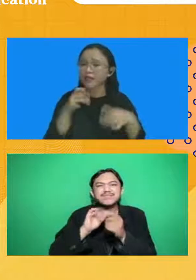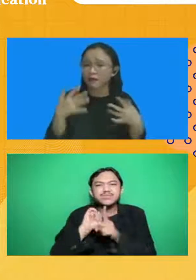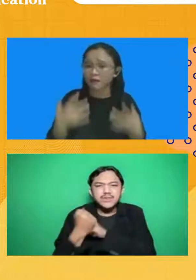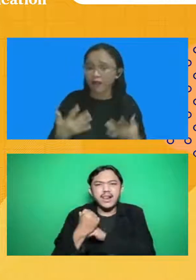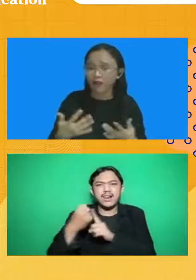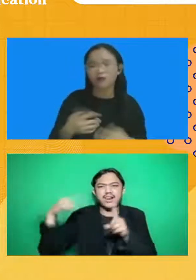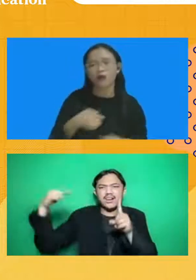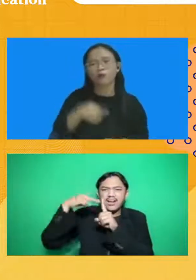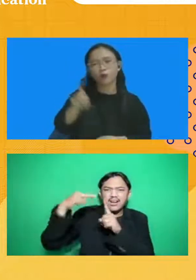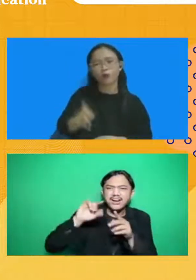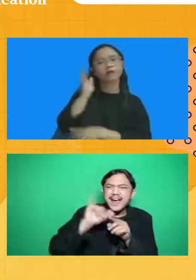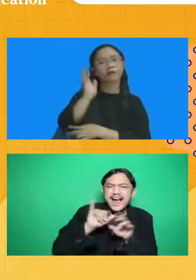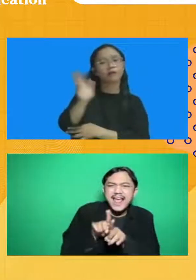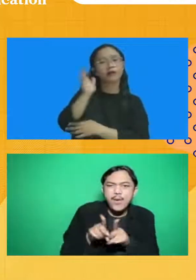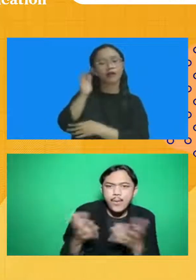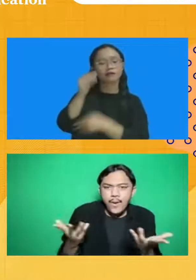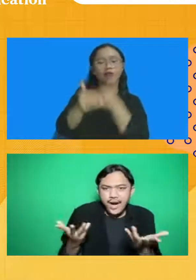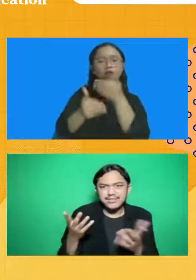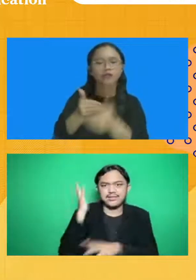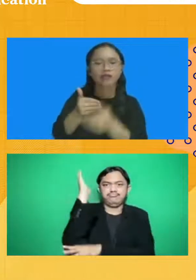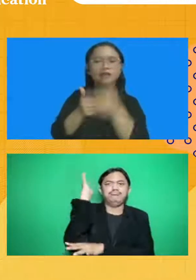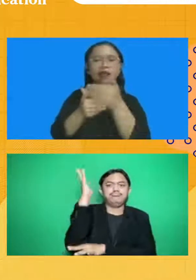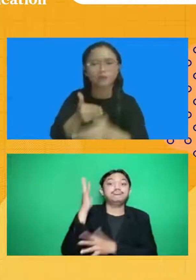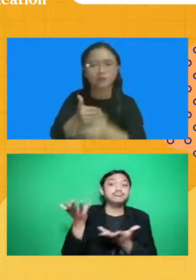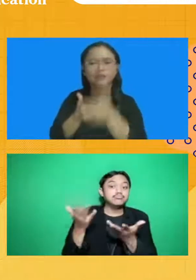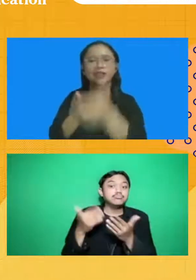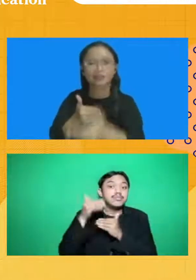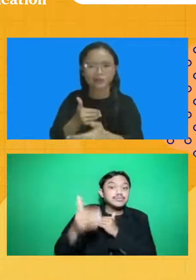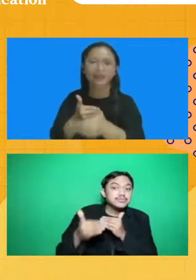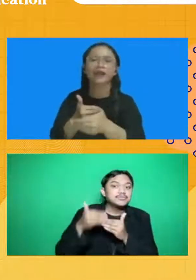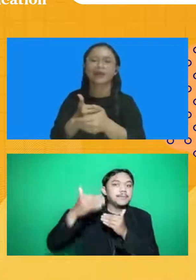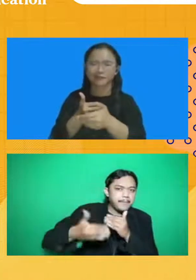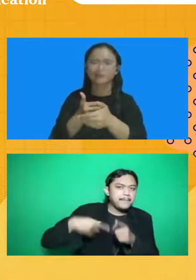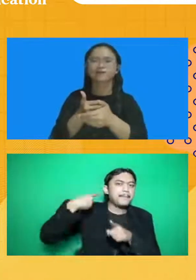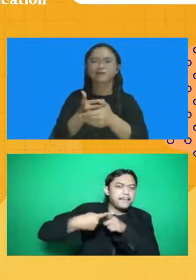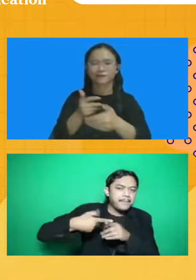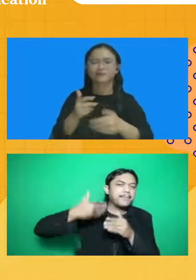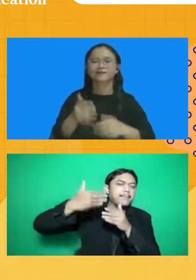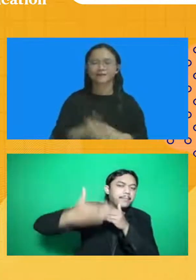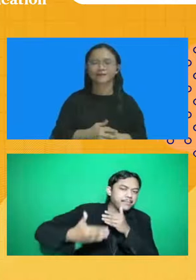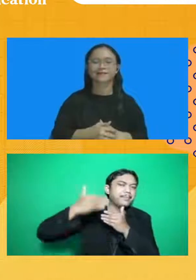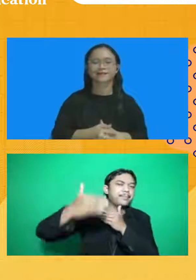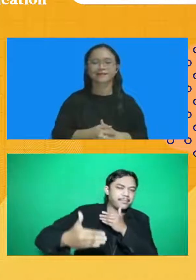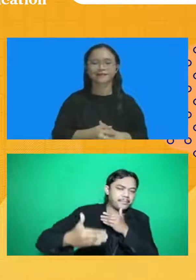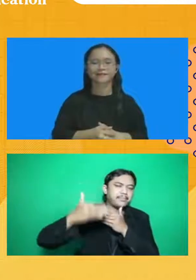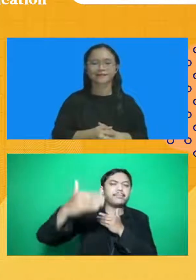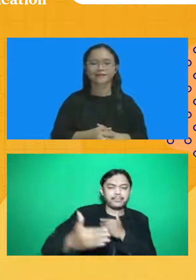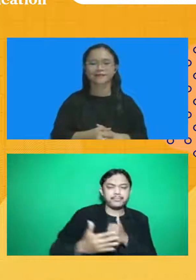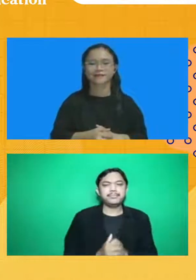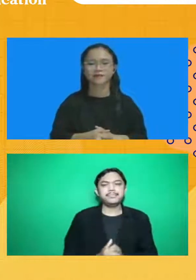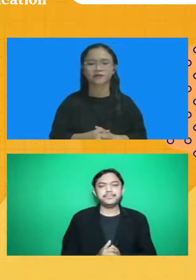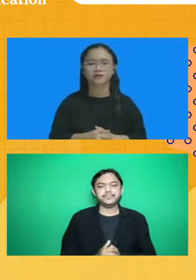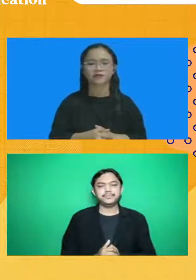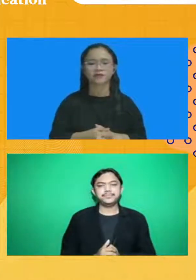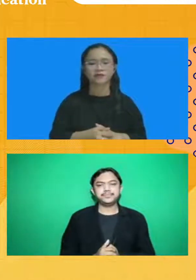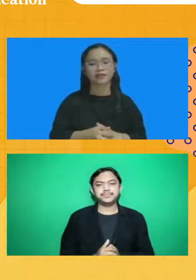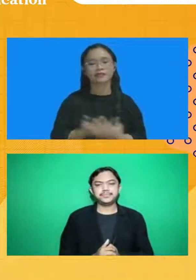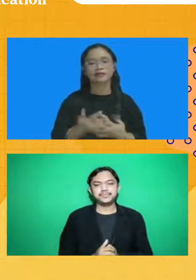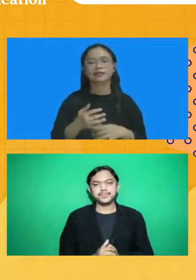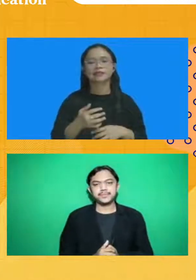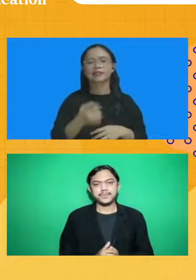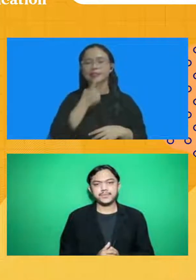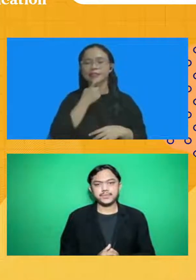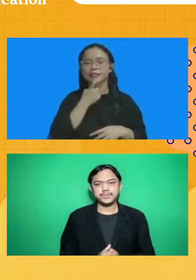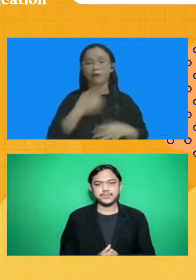Yeah, and the importance of having digital advocates then sharing about those body or agencies and any information that we do